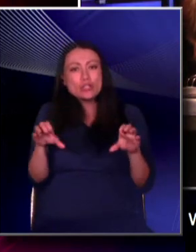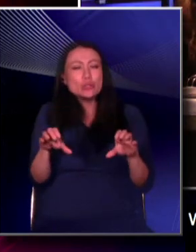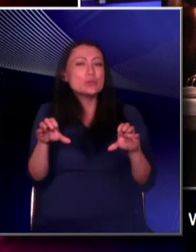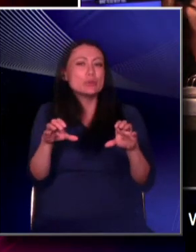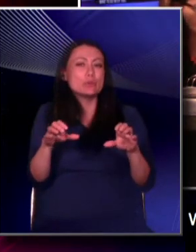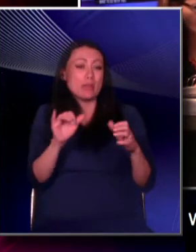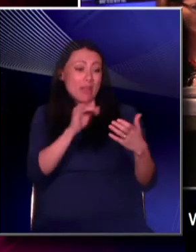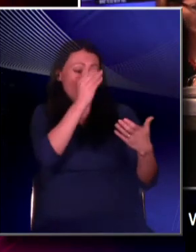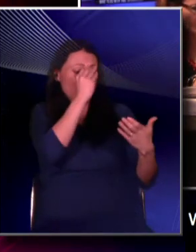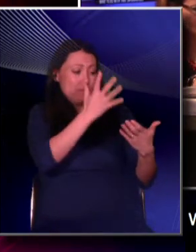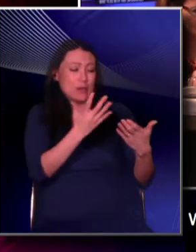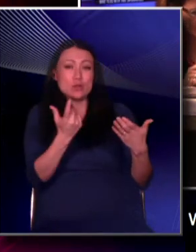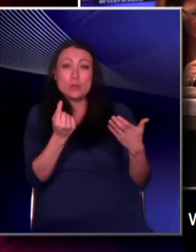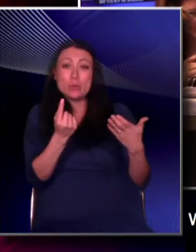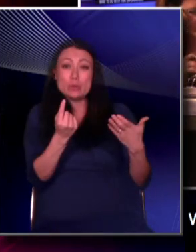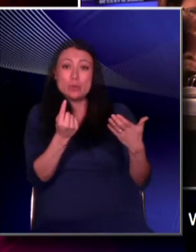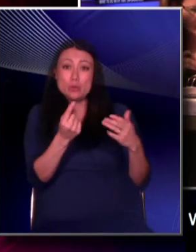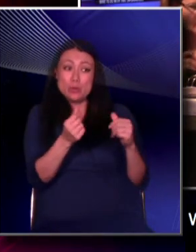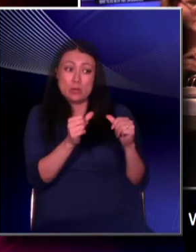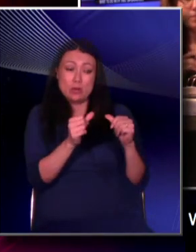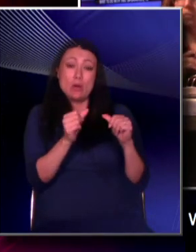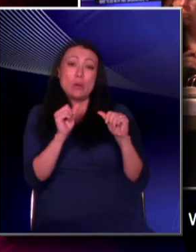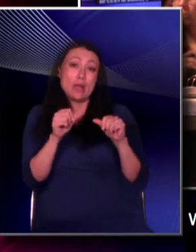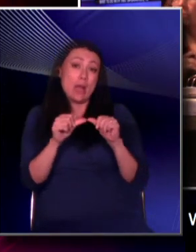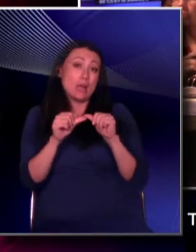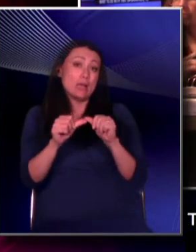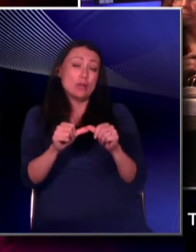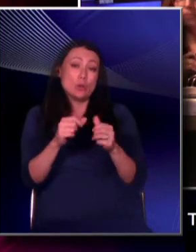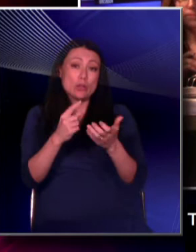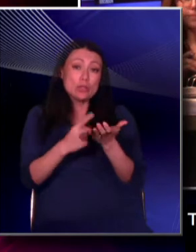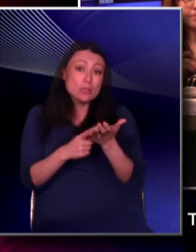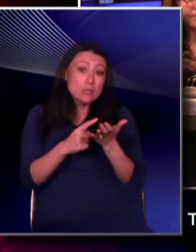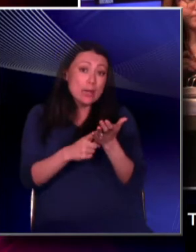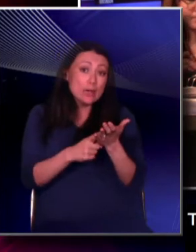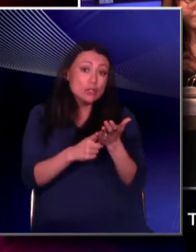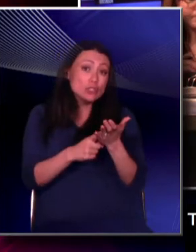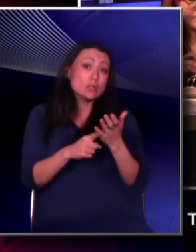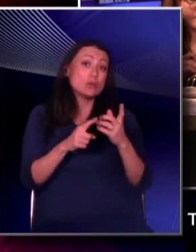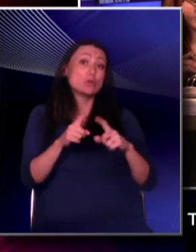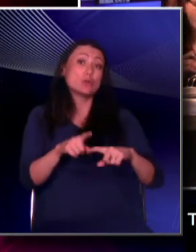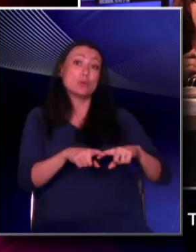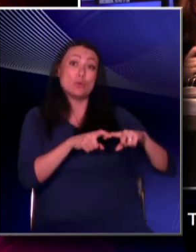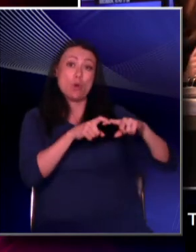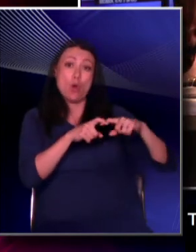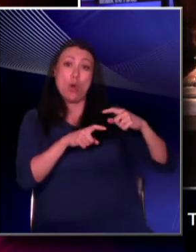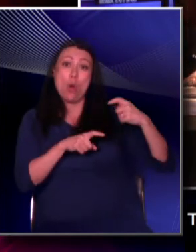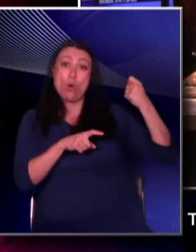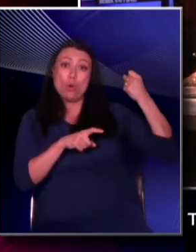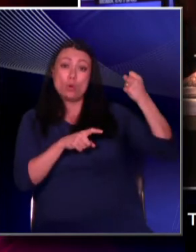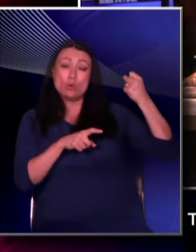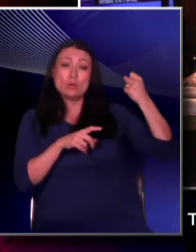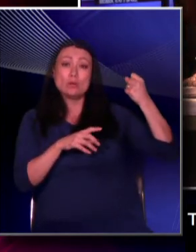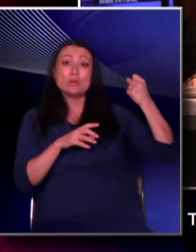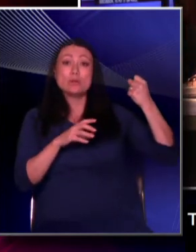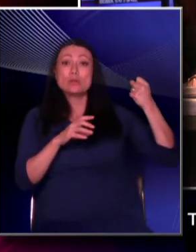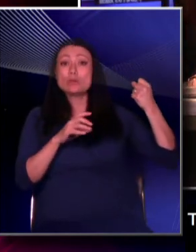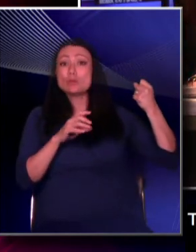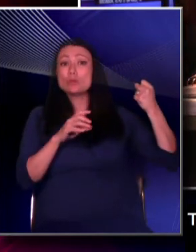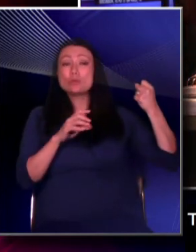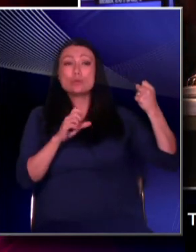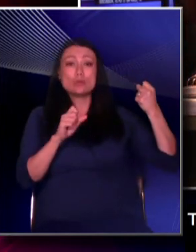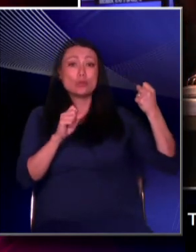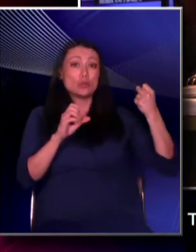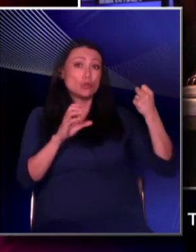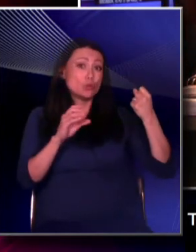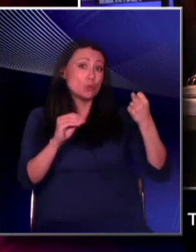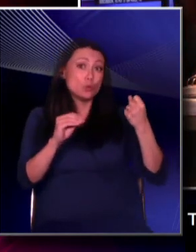information. Right. To continue the discussion, to put it on hold, to set up a very